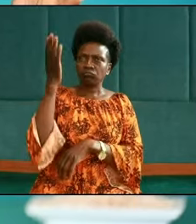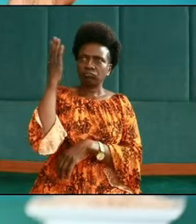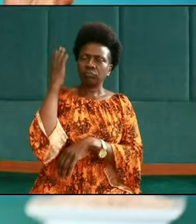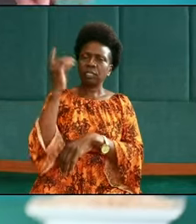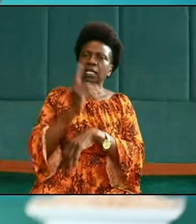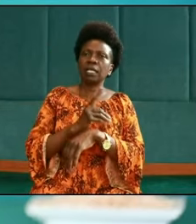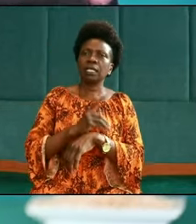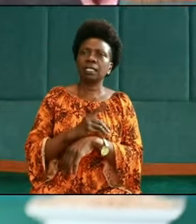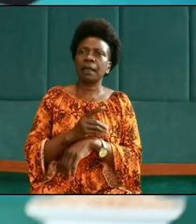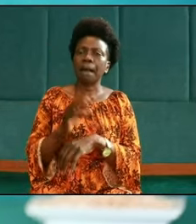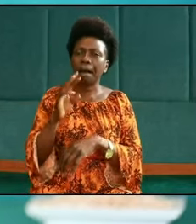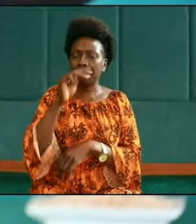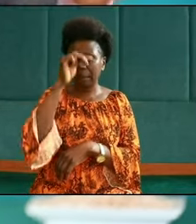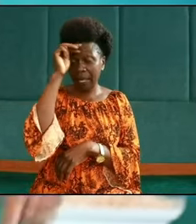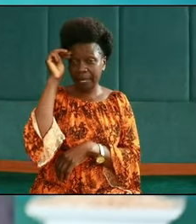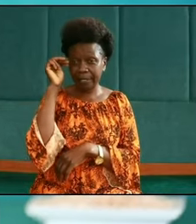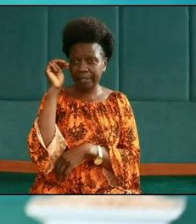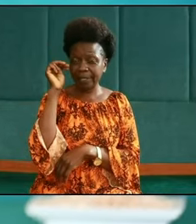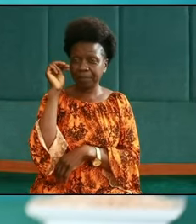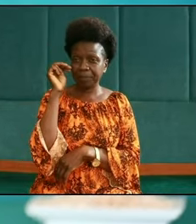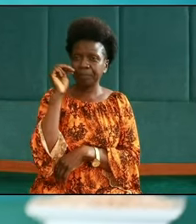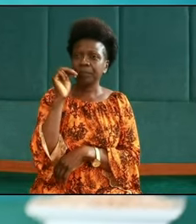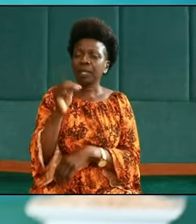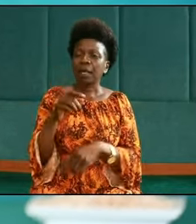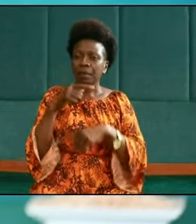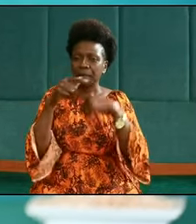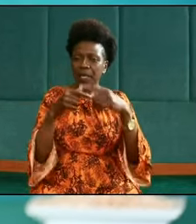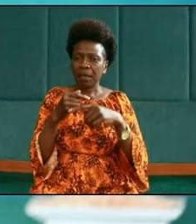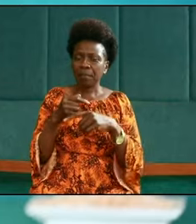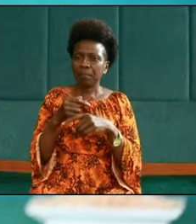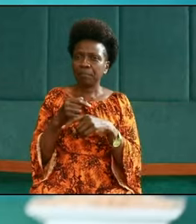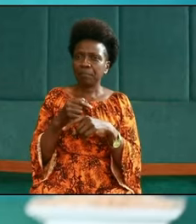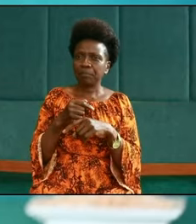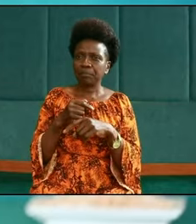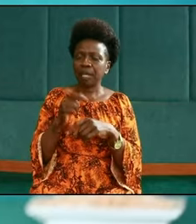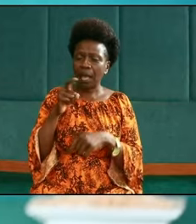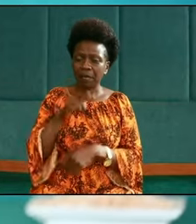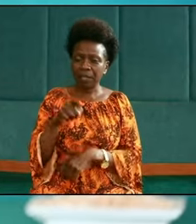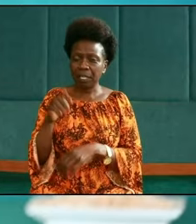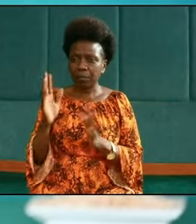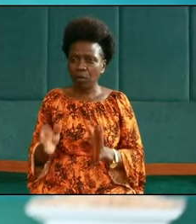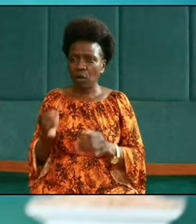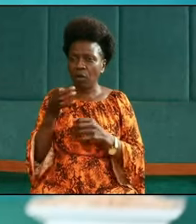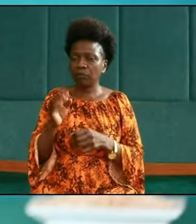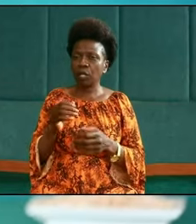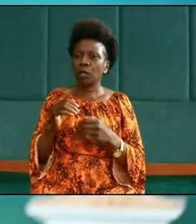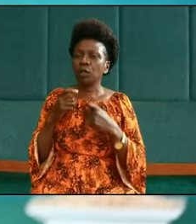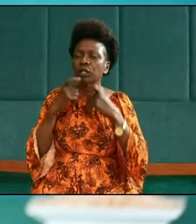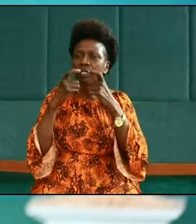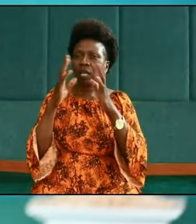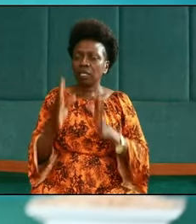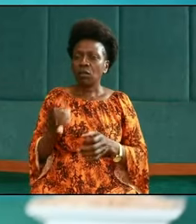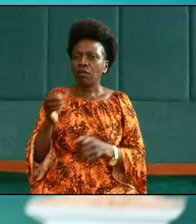days, Mary Magdalene became a victim of the wickedness